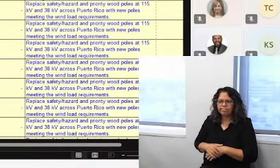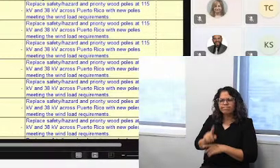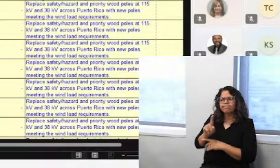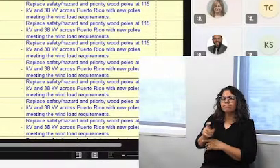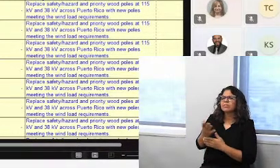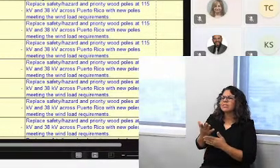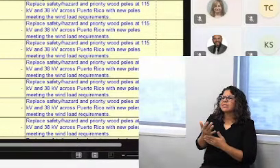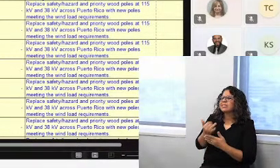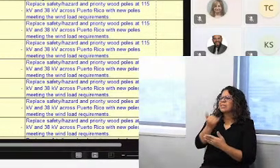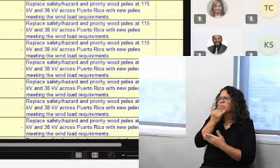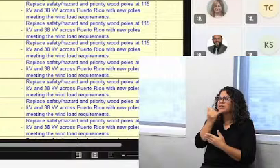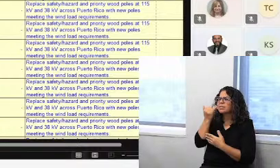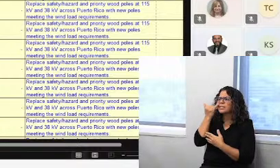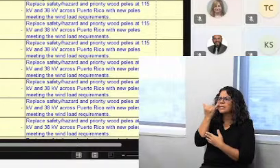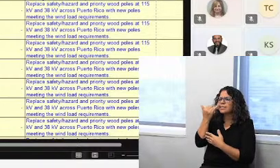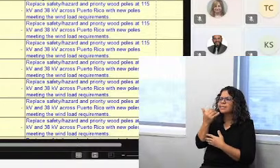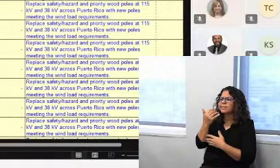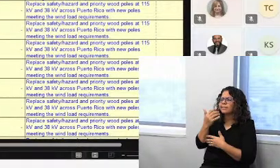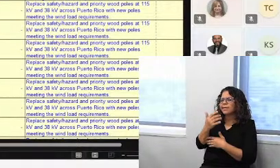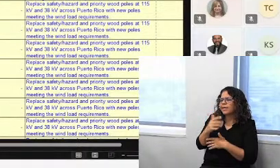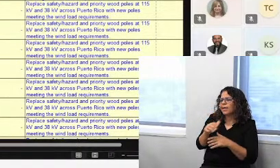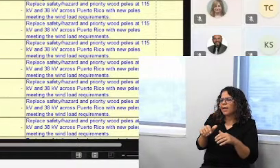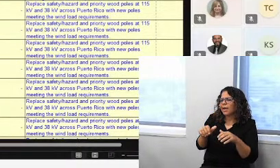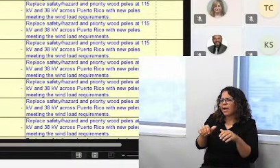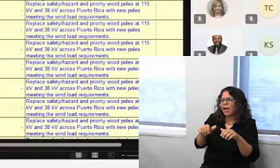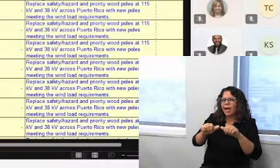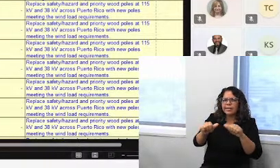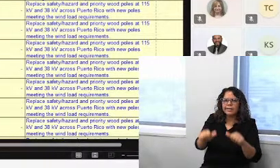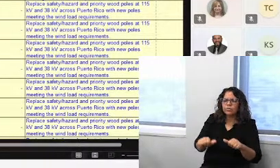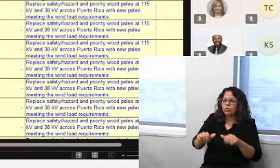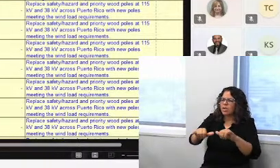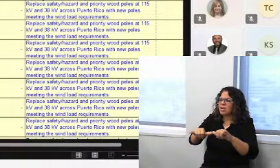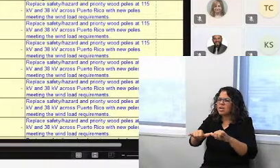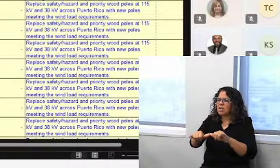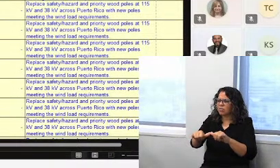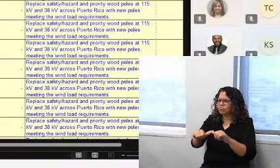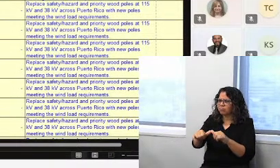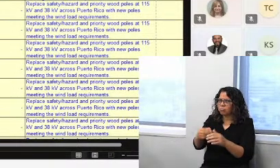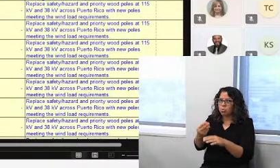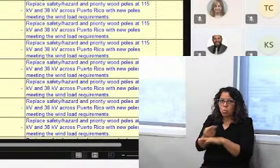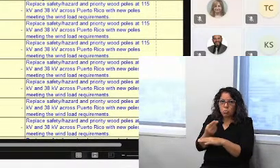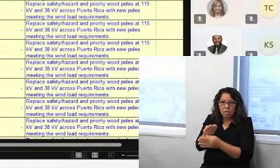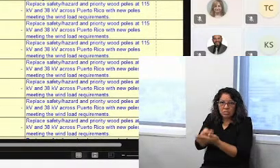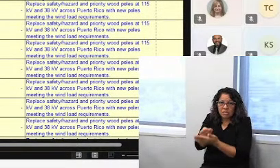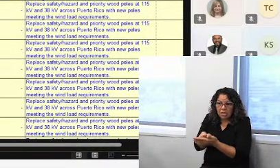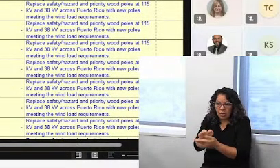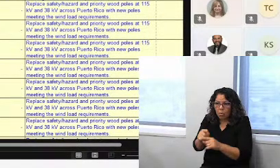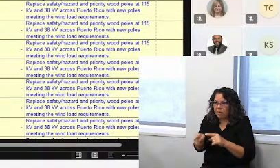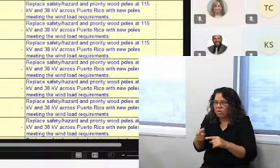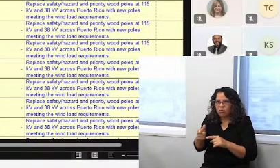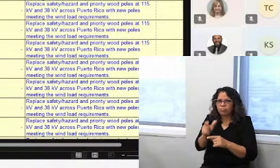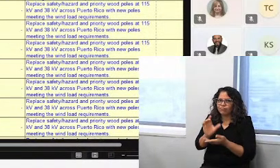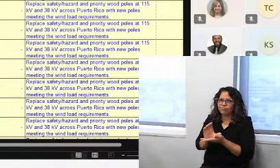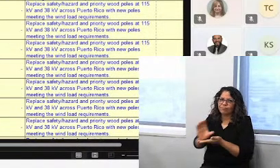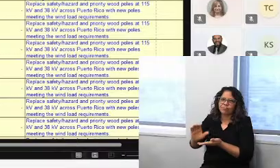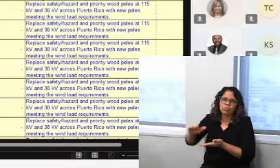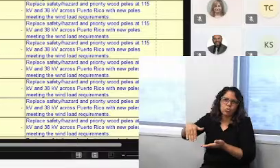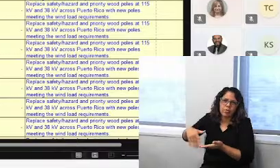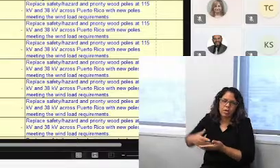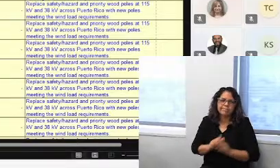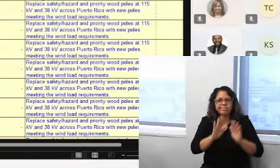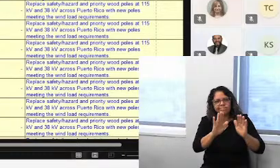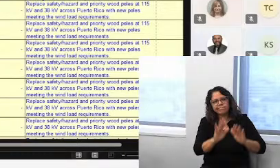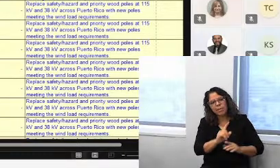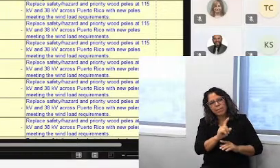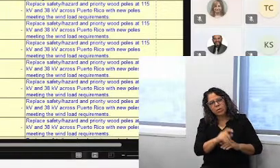funds, but then a project ultimately isn't obligated? It's a great question. Procedurally,